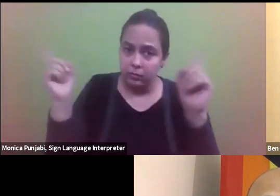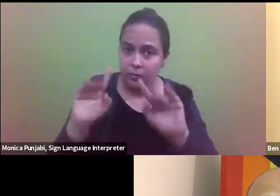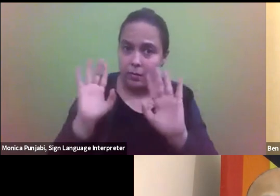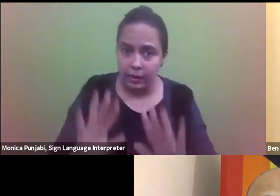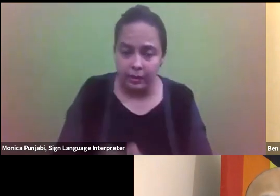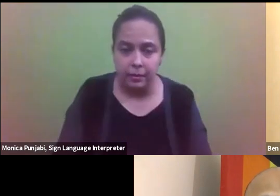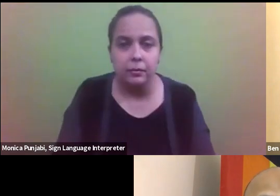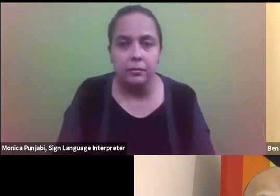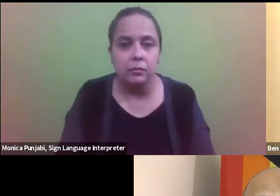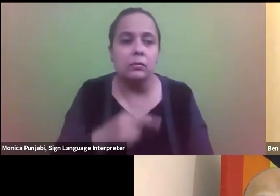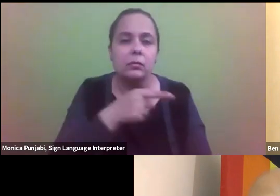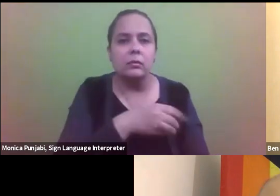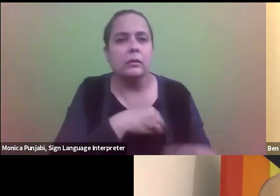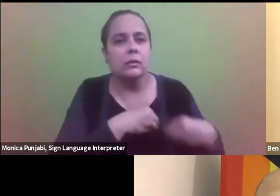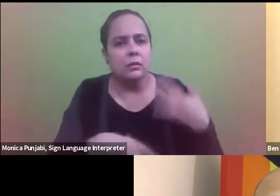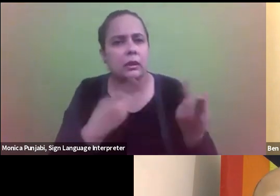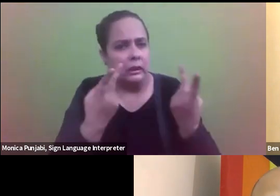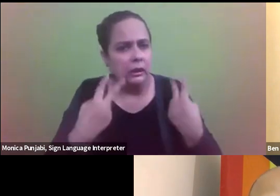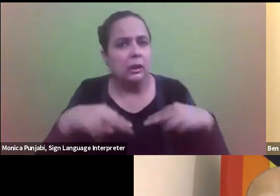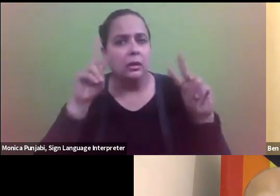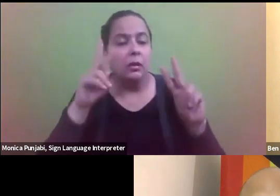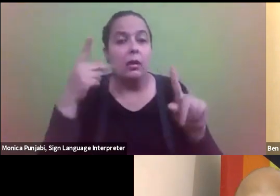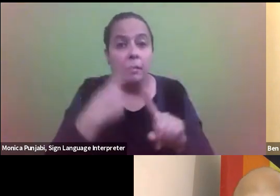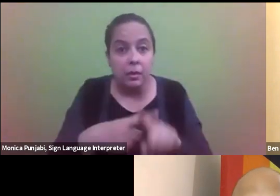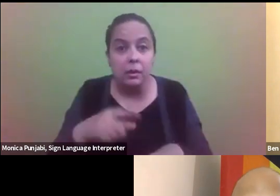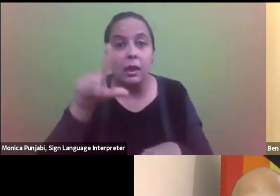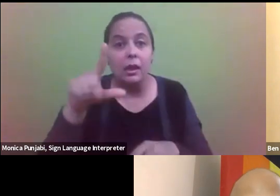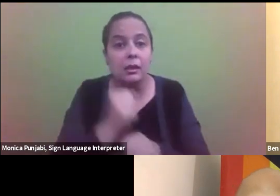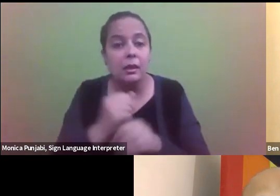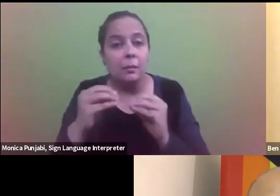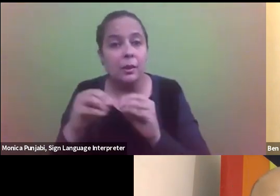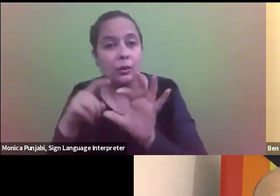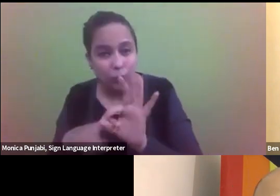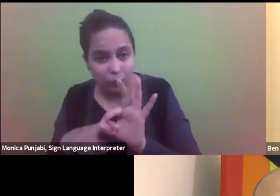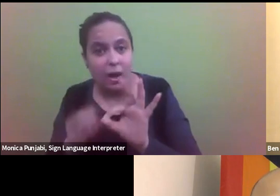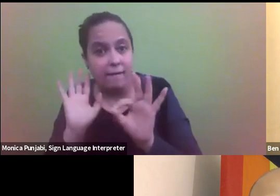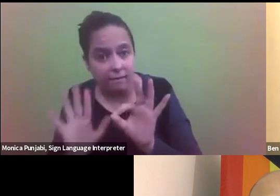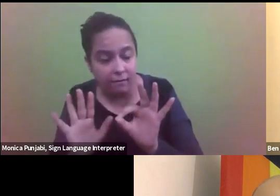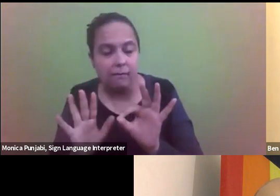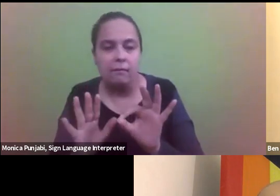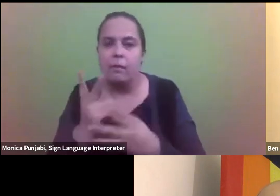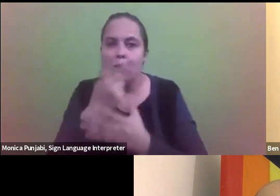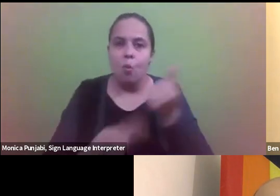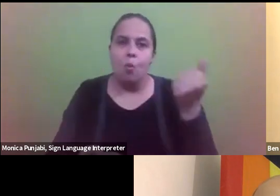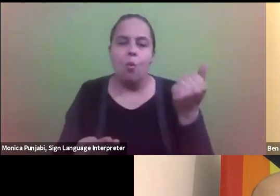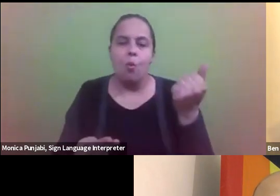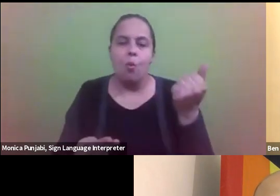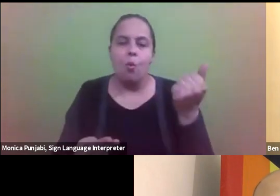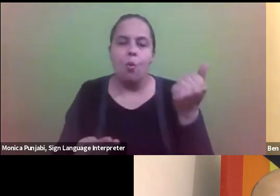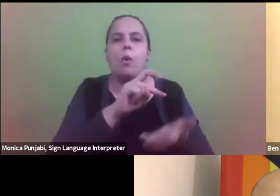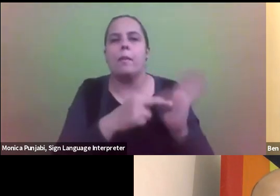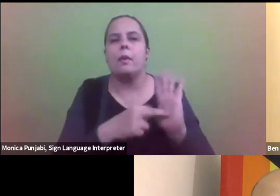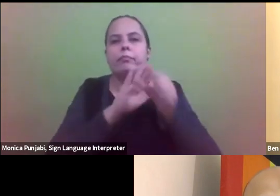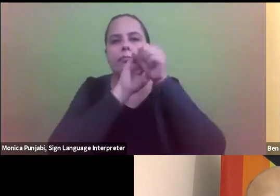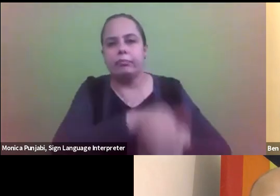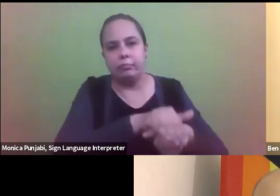vulnerability these communities experience as an LGBTIQ individual as well as a lower caste person. Now, as I mentioned, I had to face